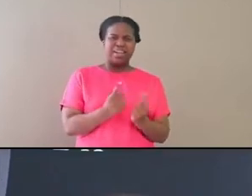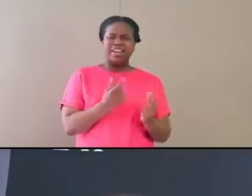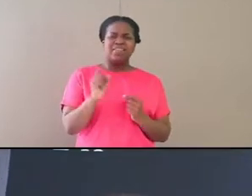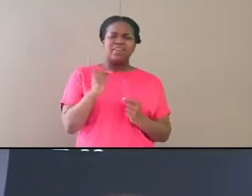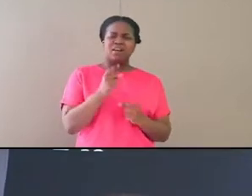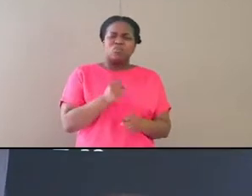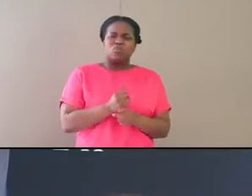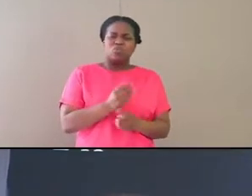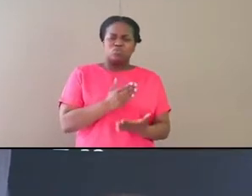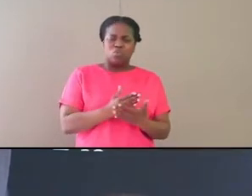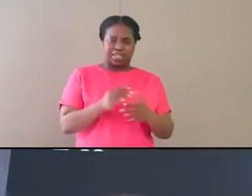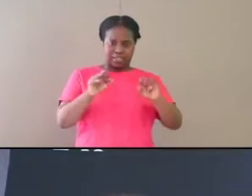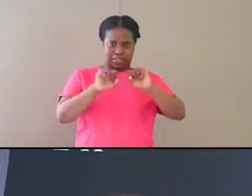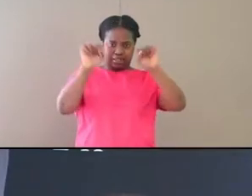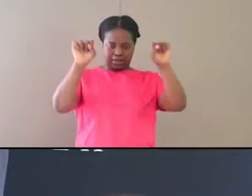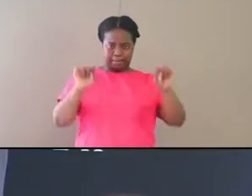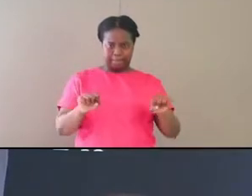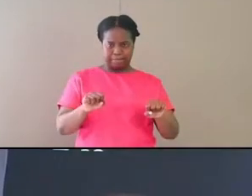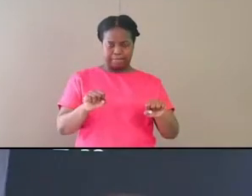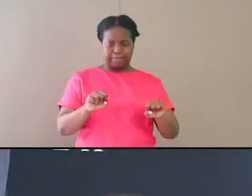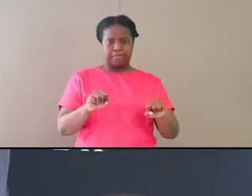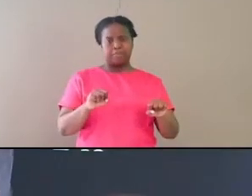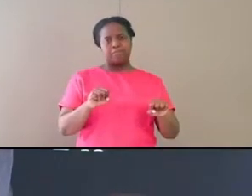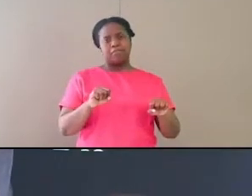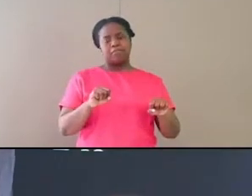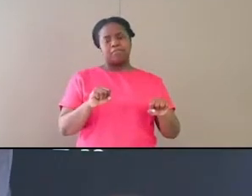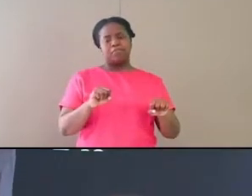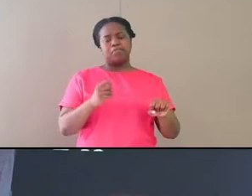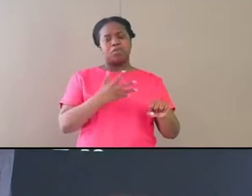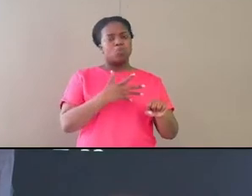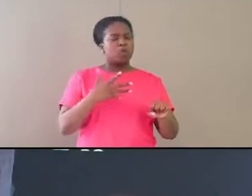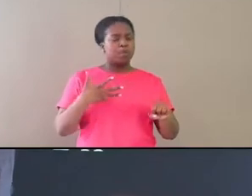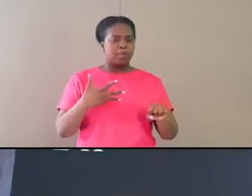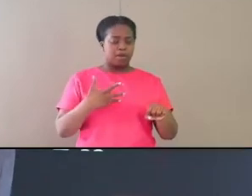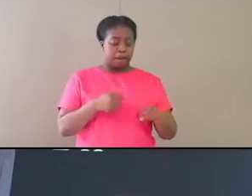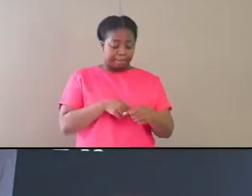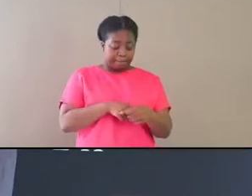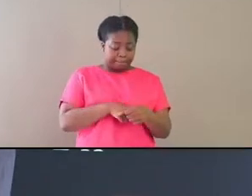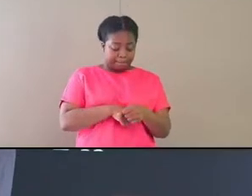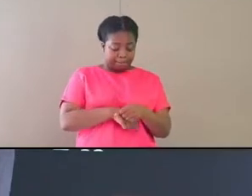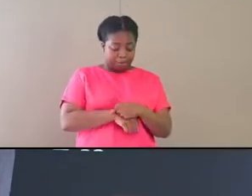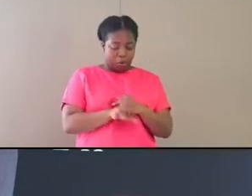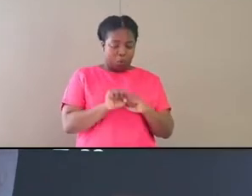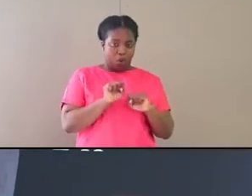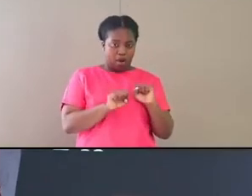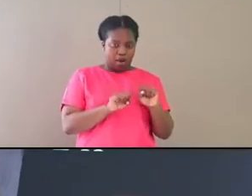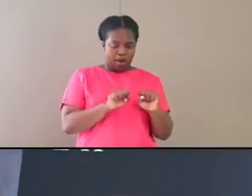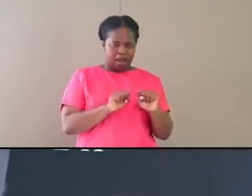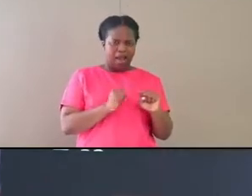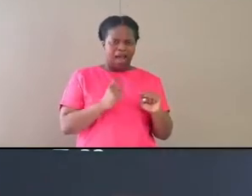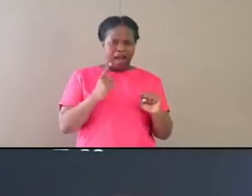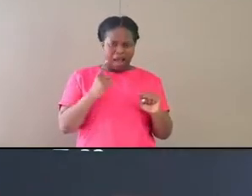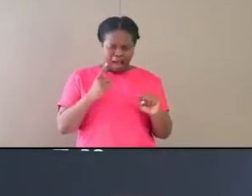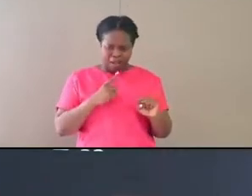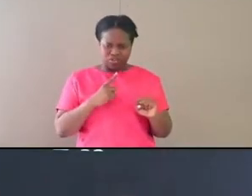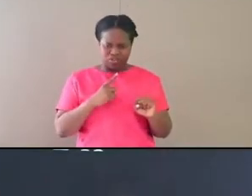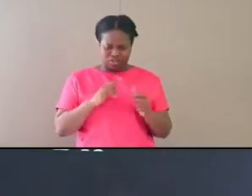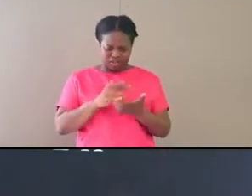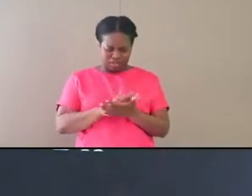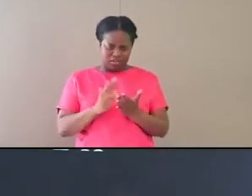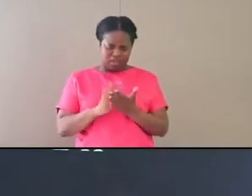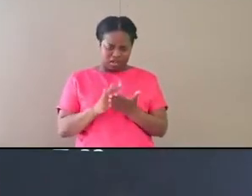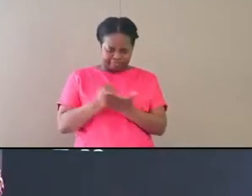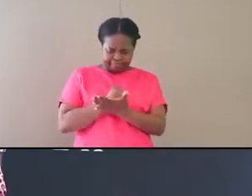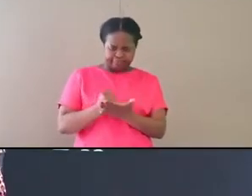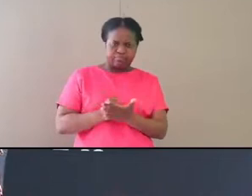where we can get women who just have their babies to get them onto the grant as quickly as possible? So I think